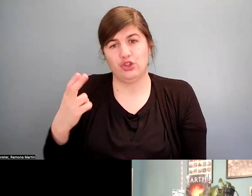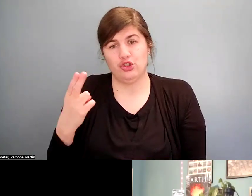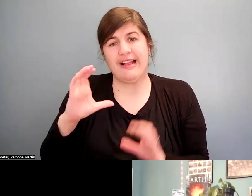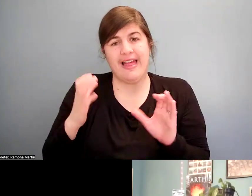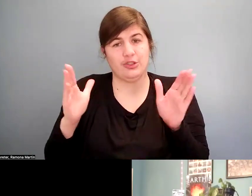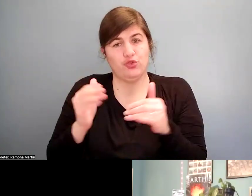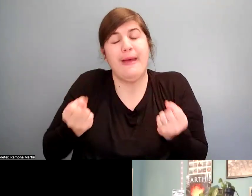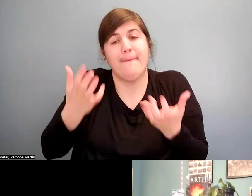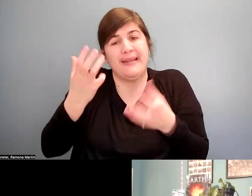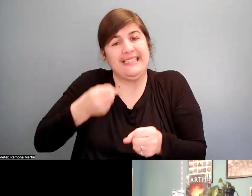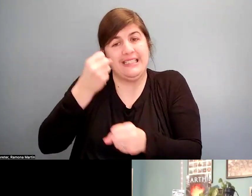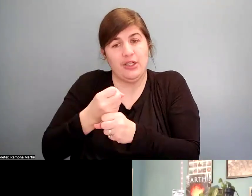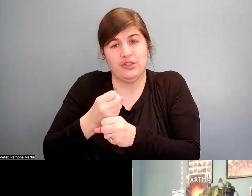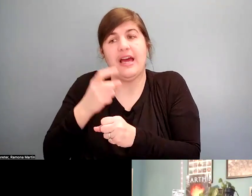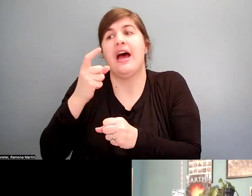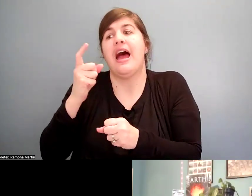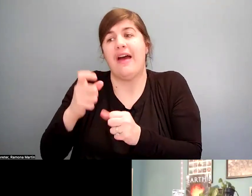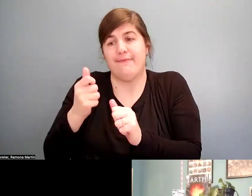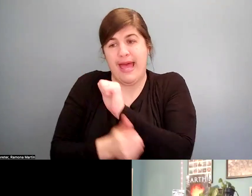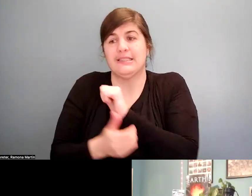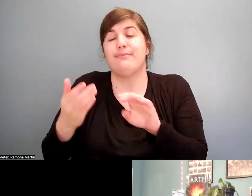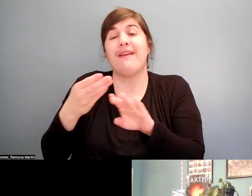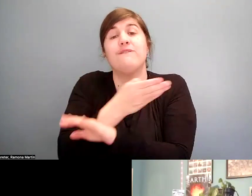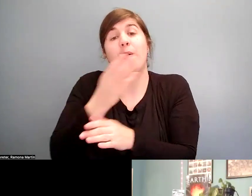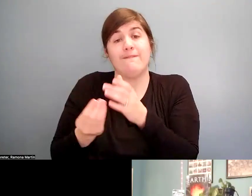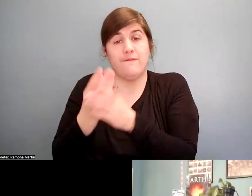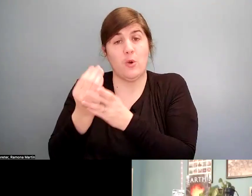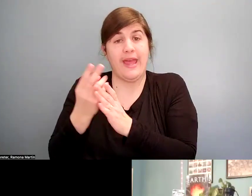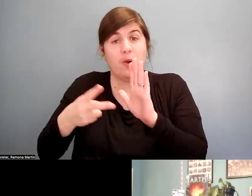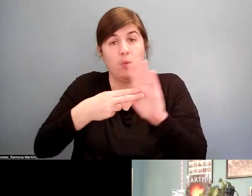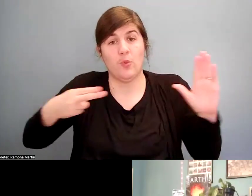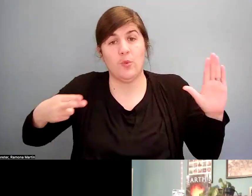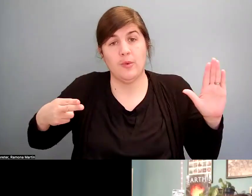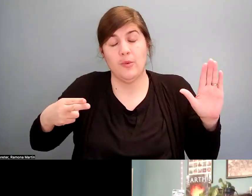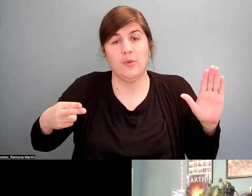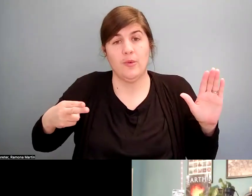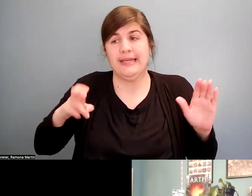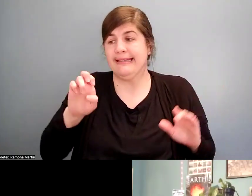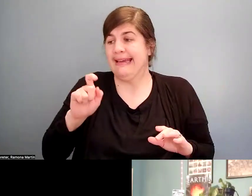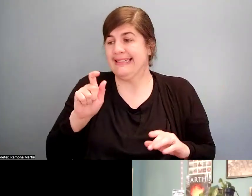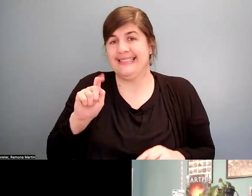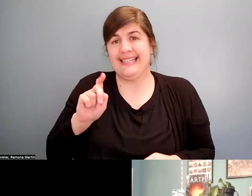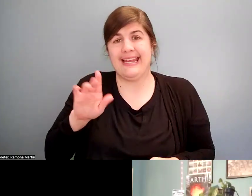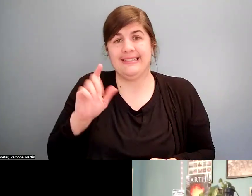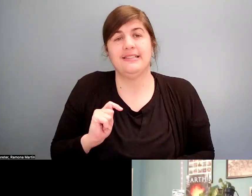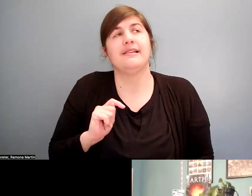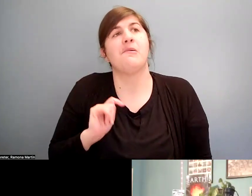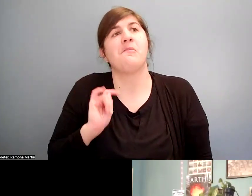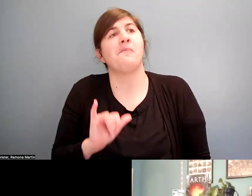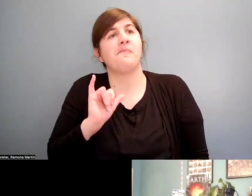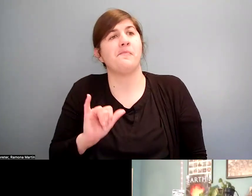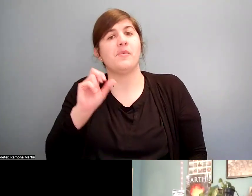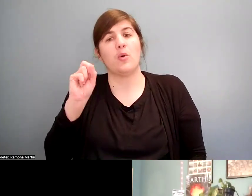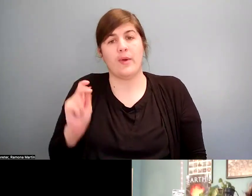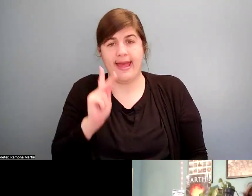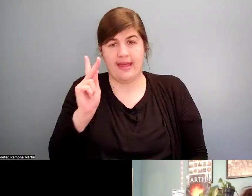many years does it have to pass before a volcano is considered extinct? Oh, extinct.